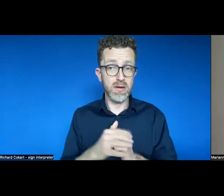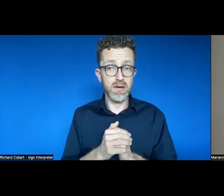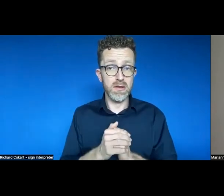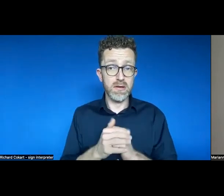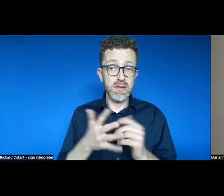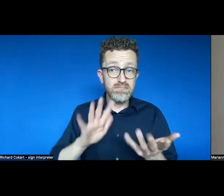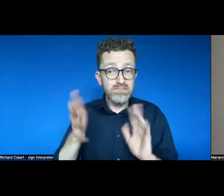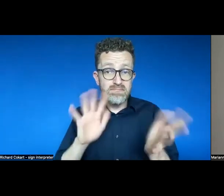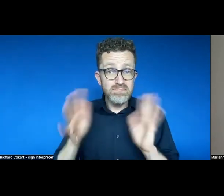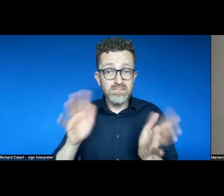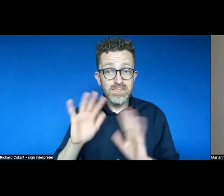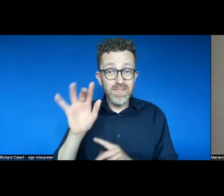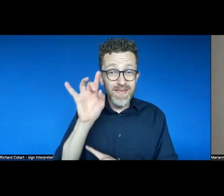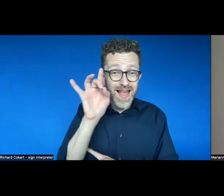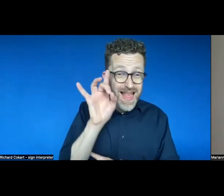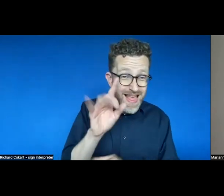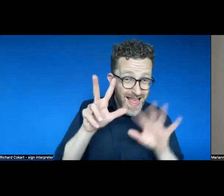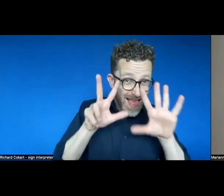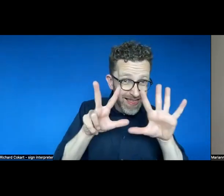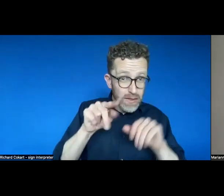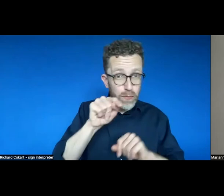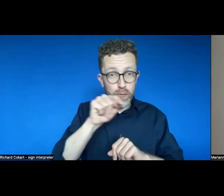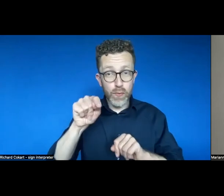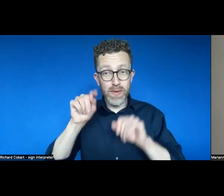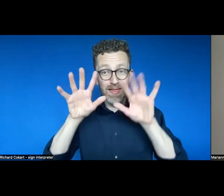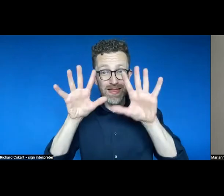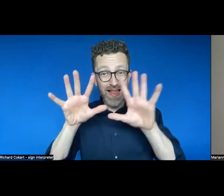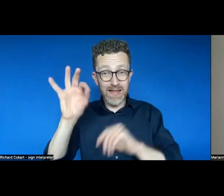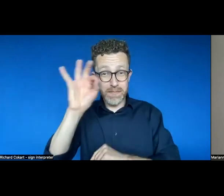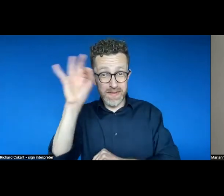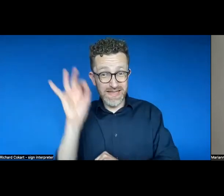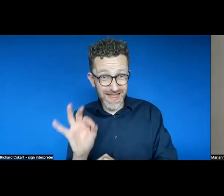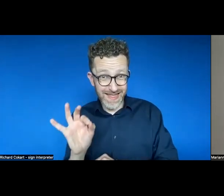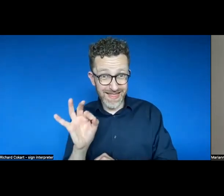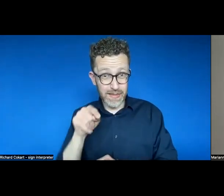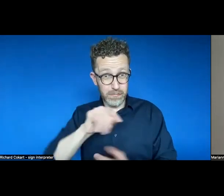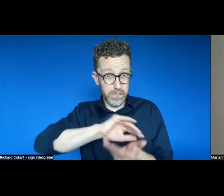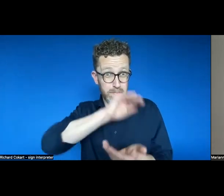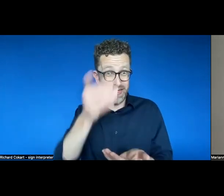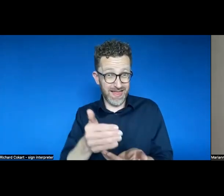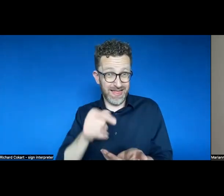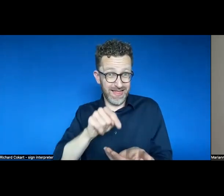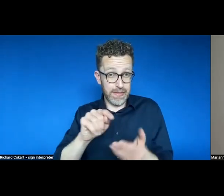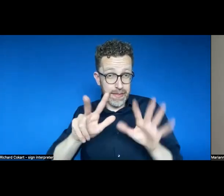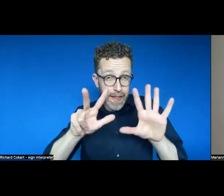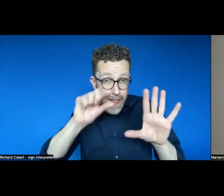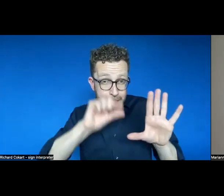or came from local budget, I mean budget of Kyiv city.